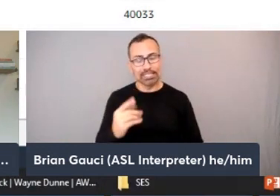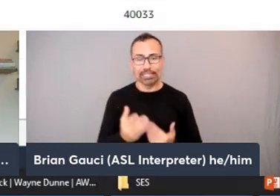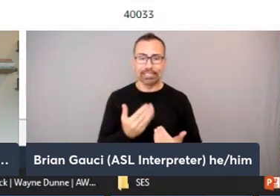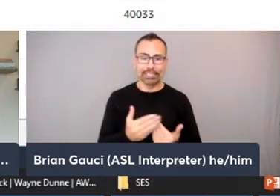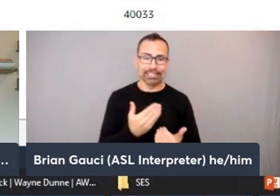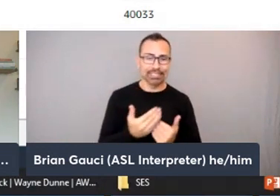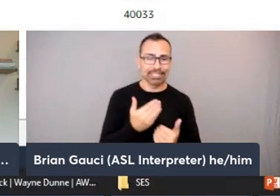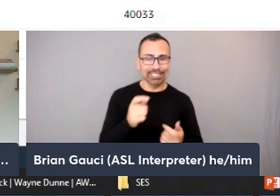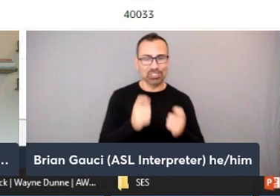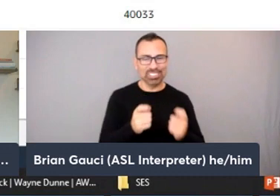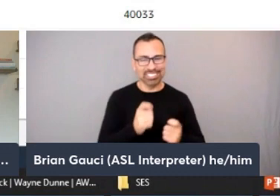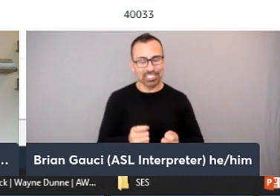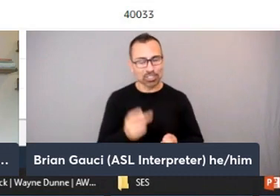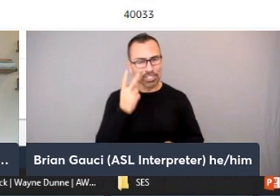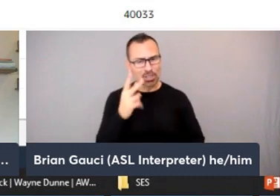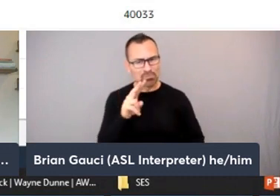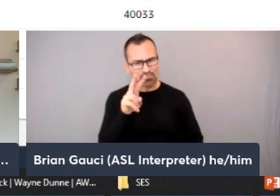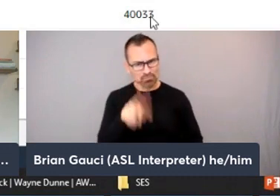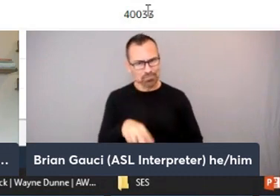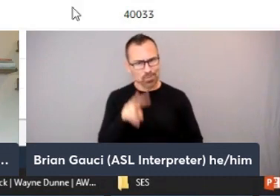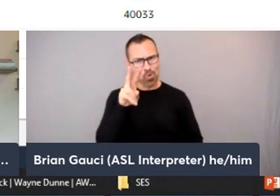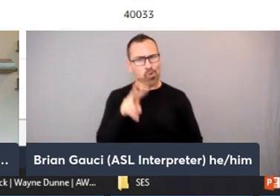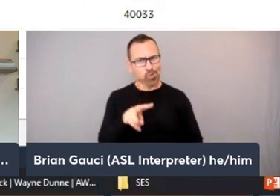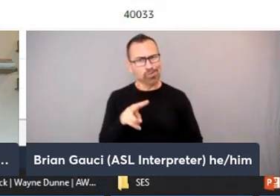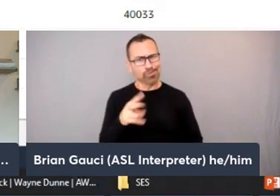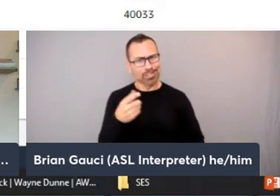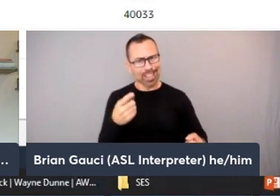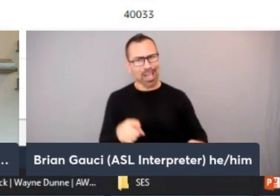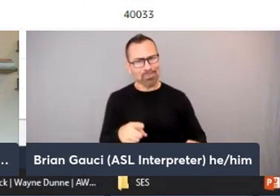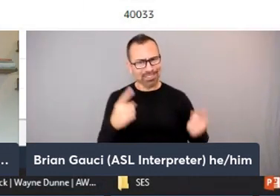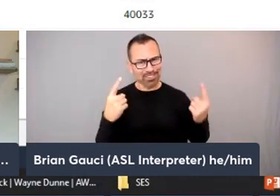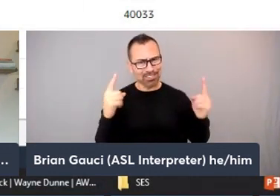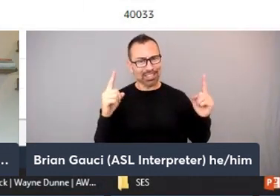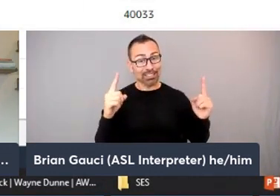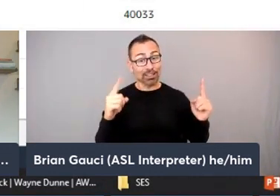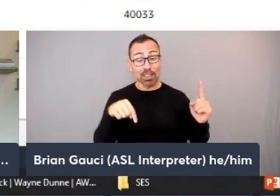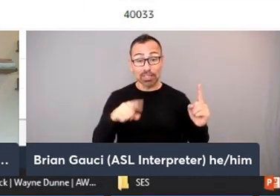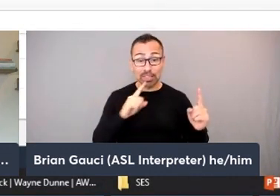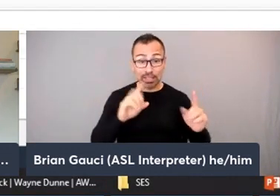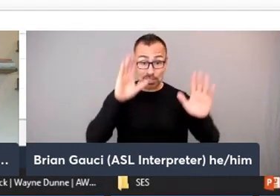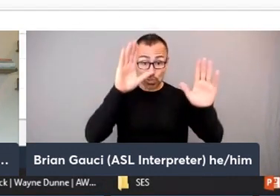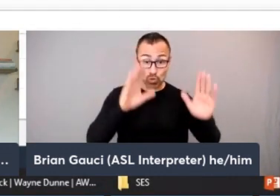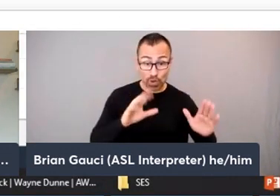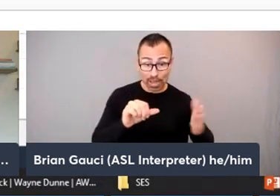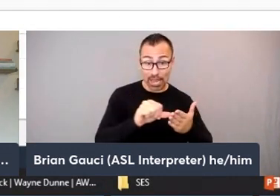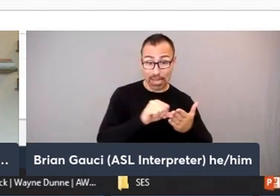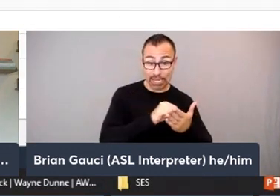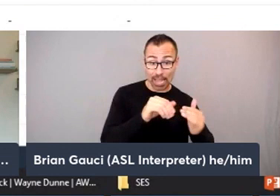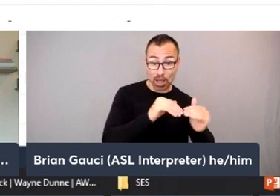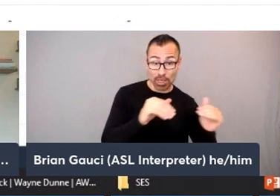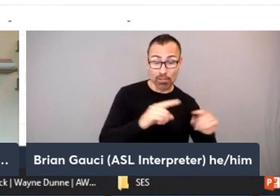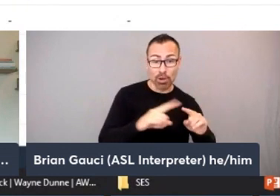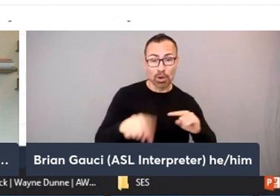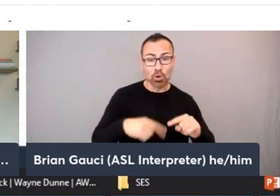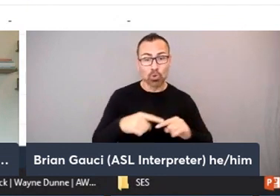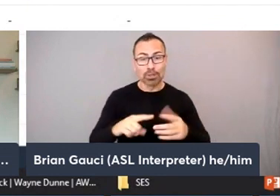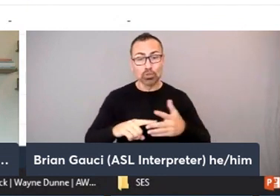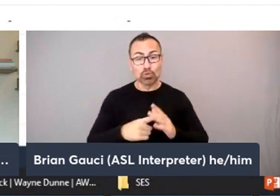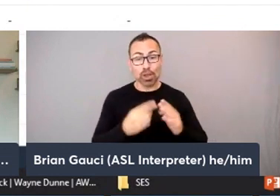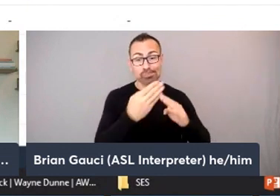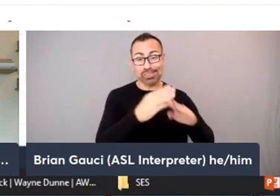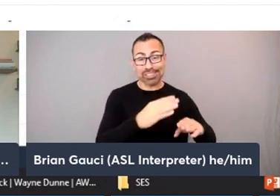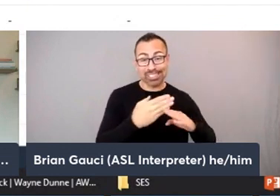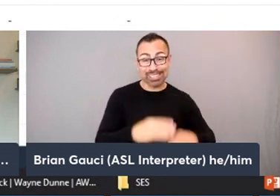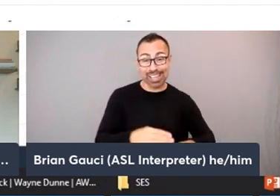how effective is this? Now that's great at an account level, but it gets much more interesting when you start breaking this down by